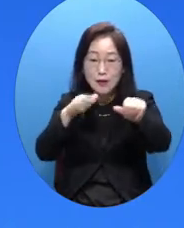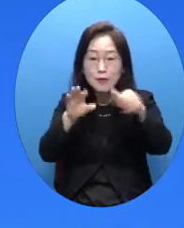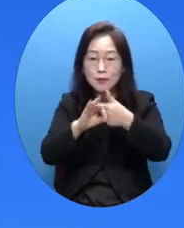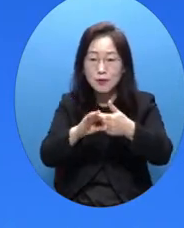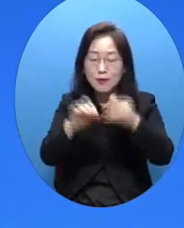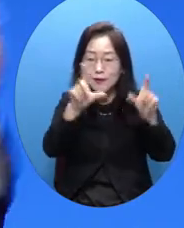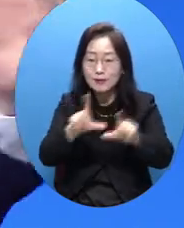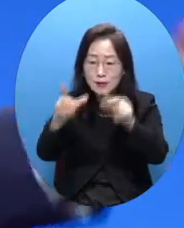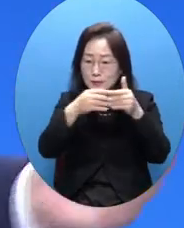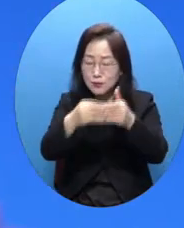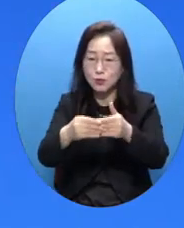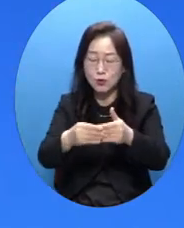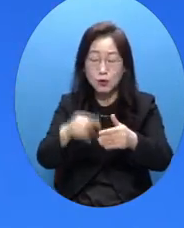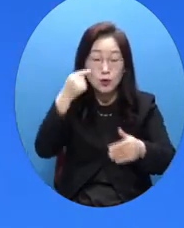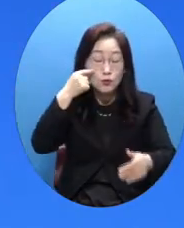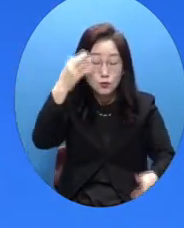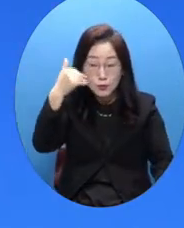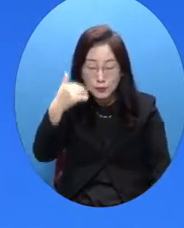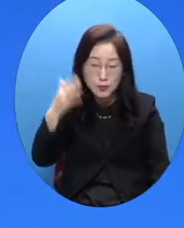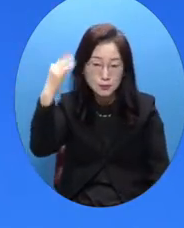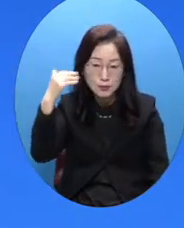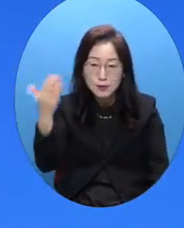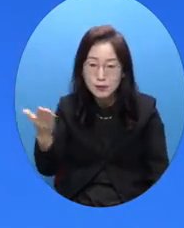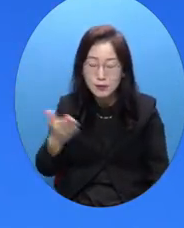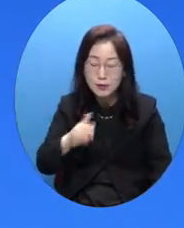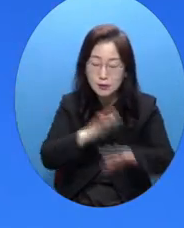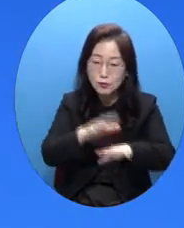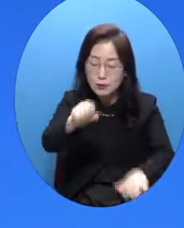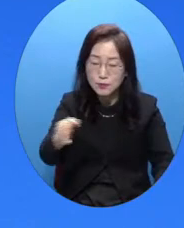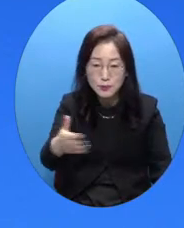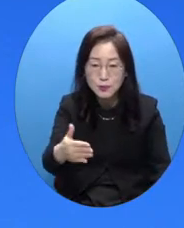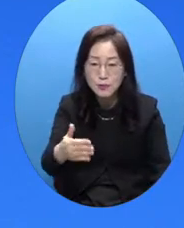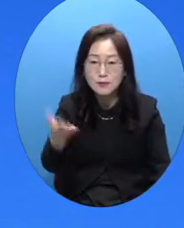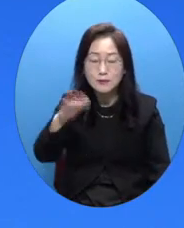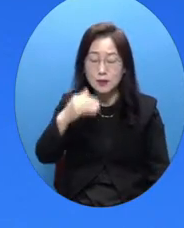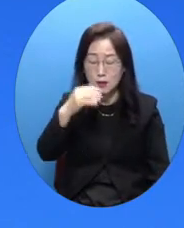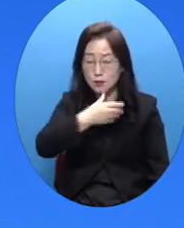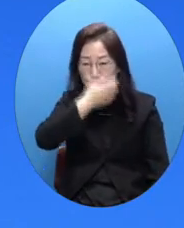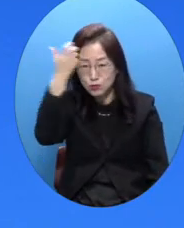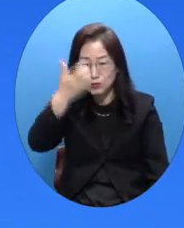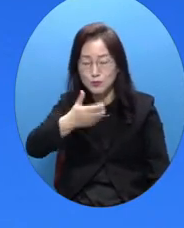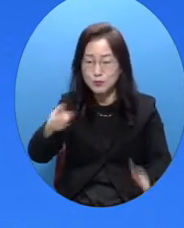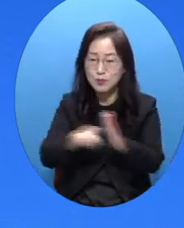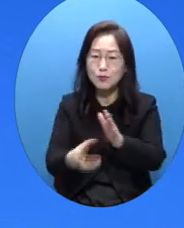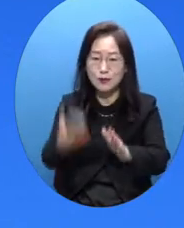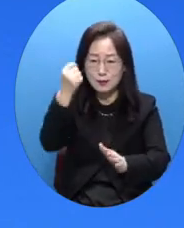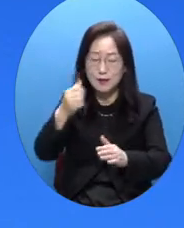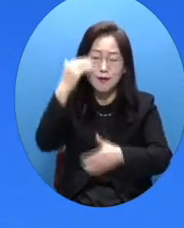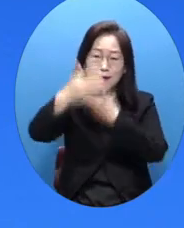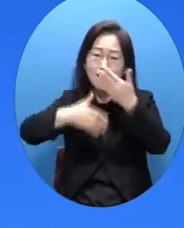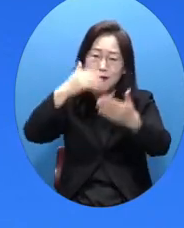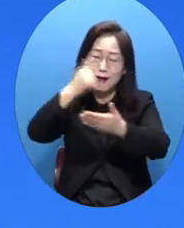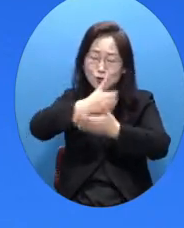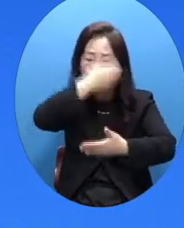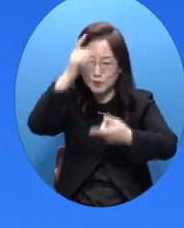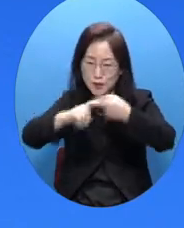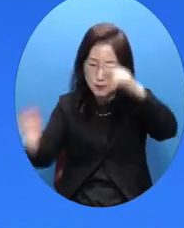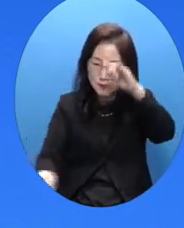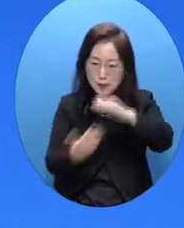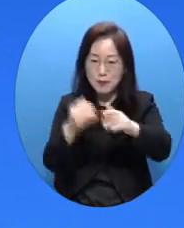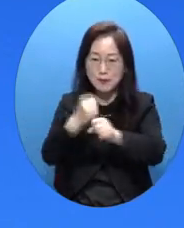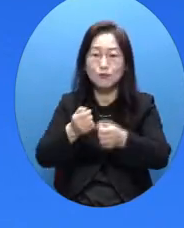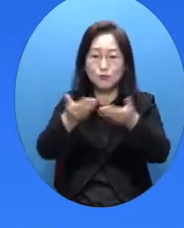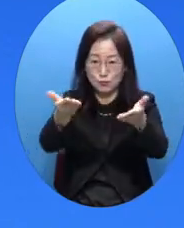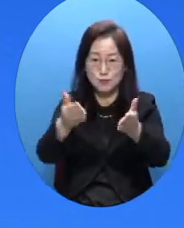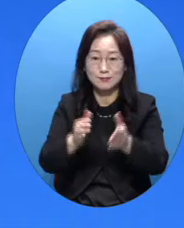those dreams those dreams will guide our life even though things are invisible and things are Untouchable as long as we move forward by